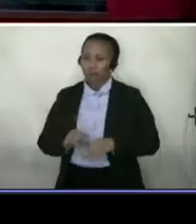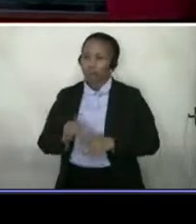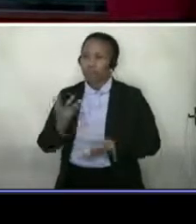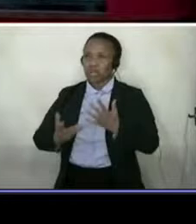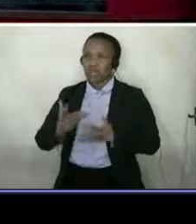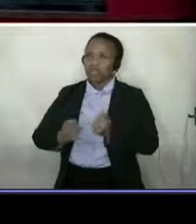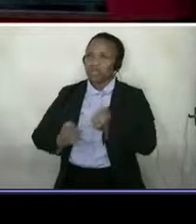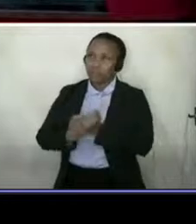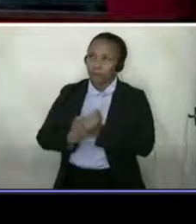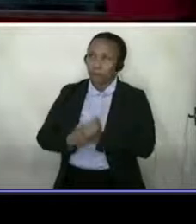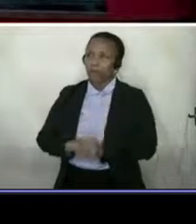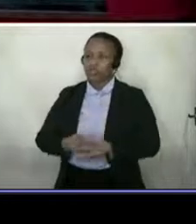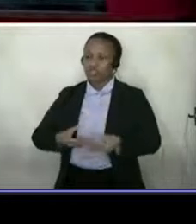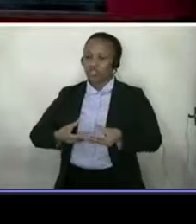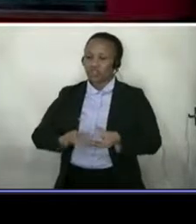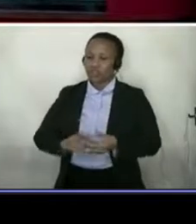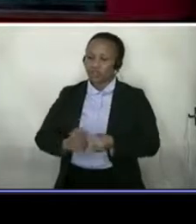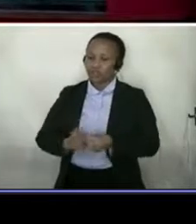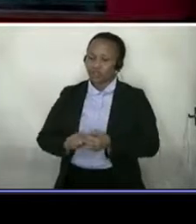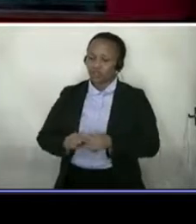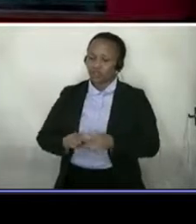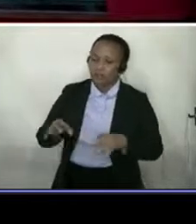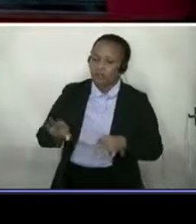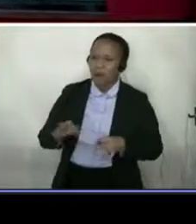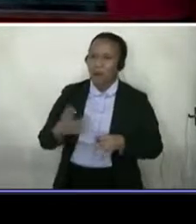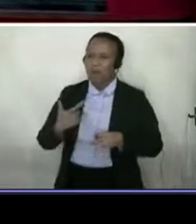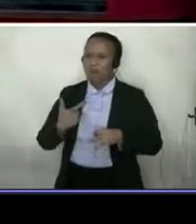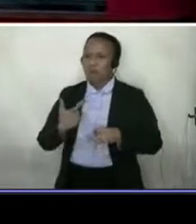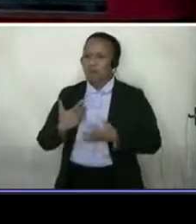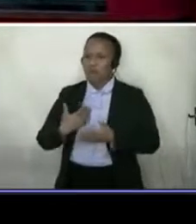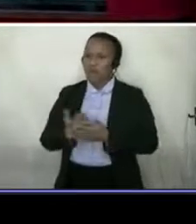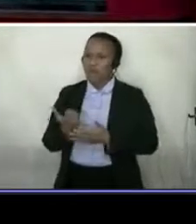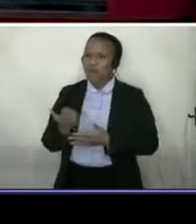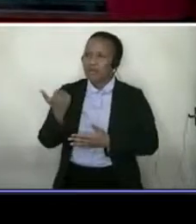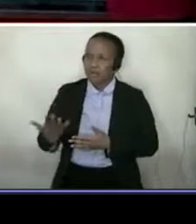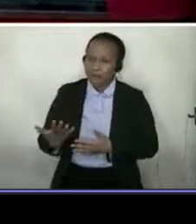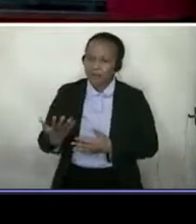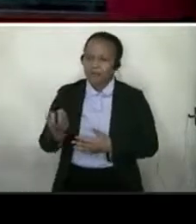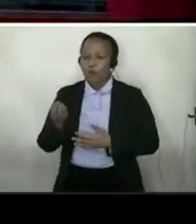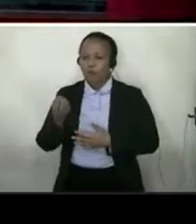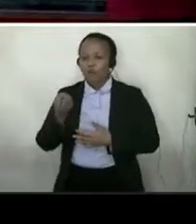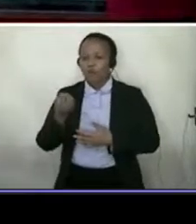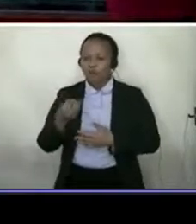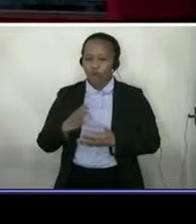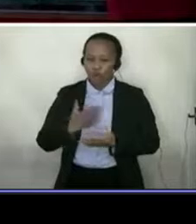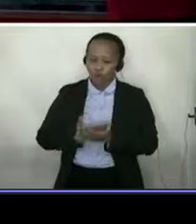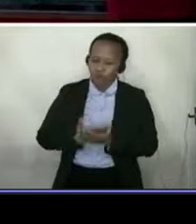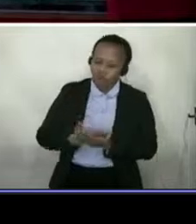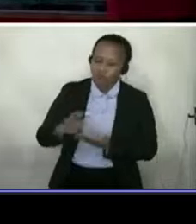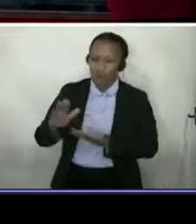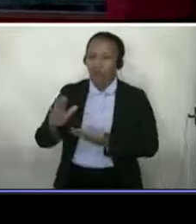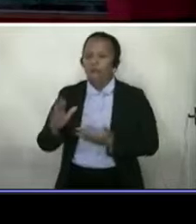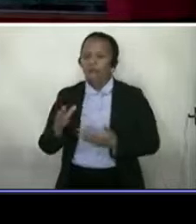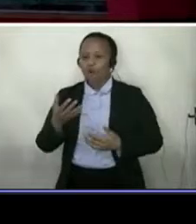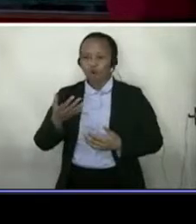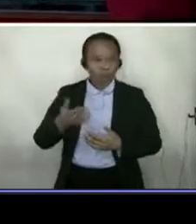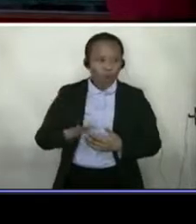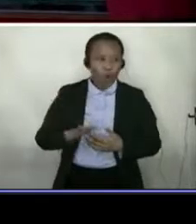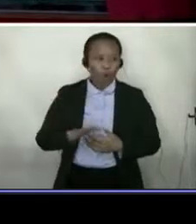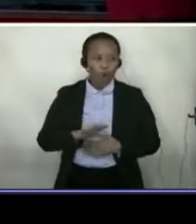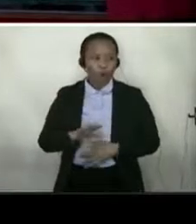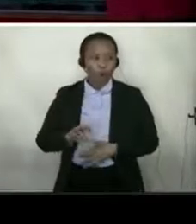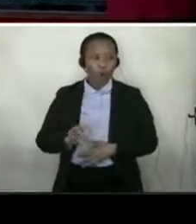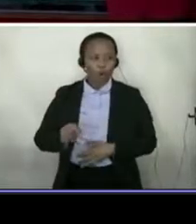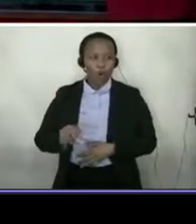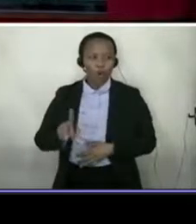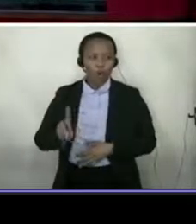paper trail to support their claims for write-offs or for condemnation? Or perhaps it's something more